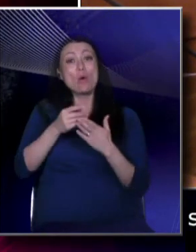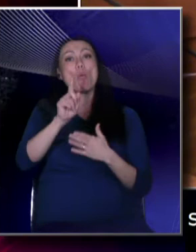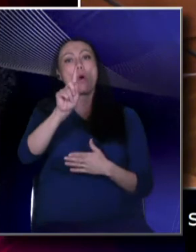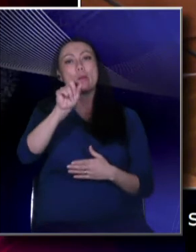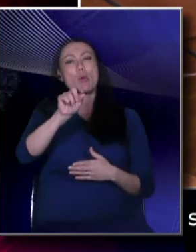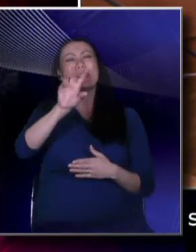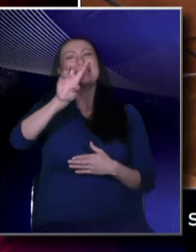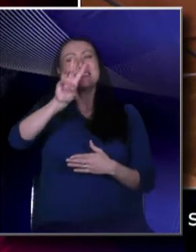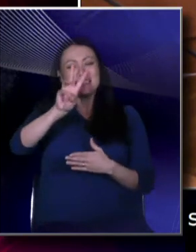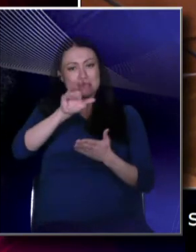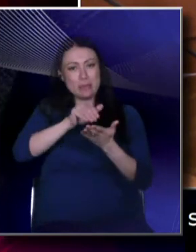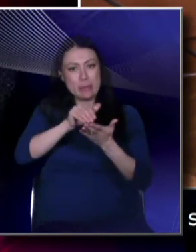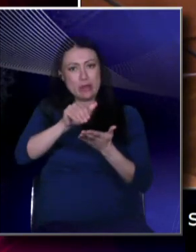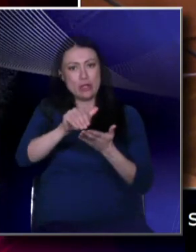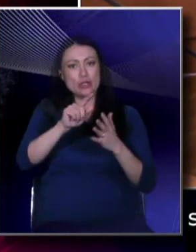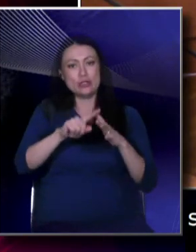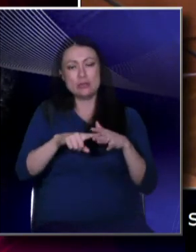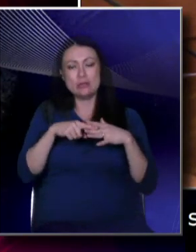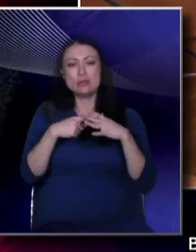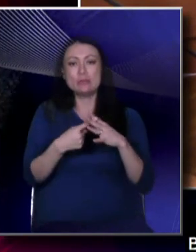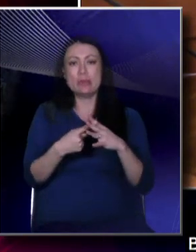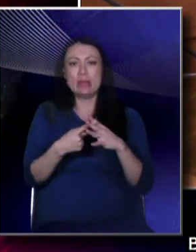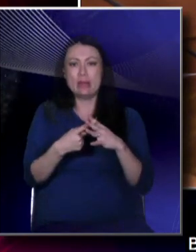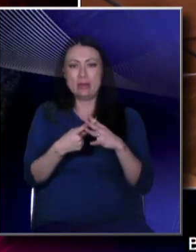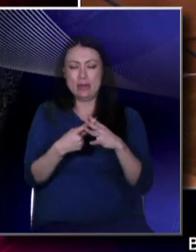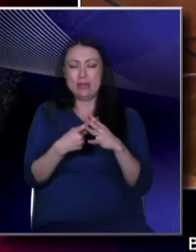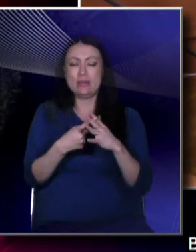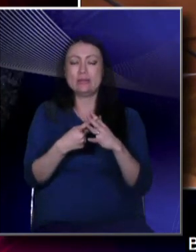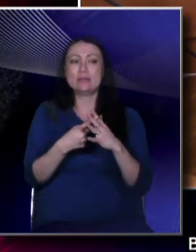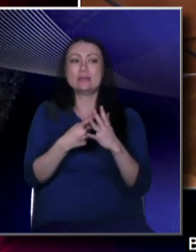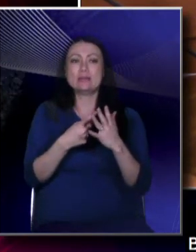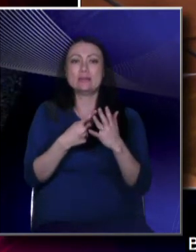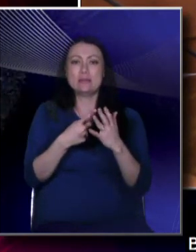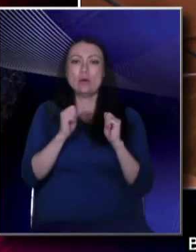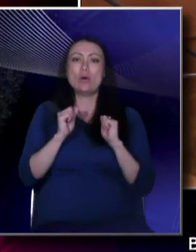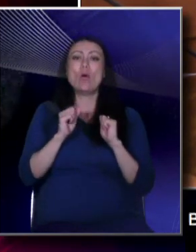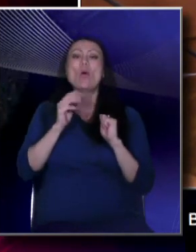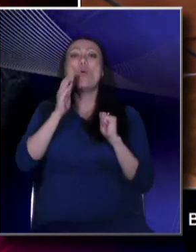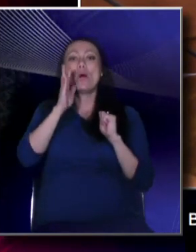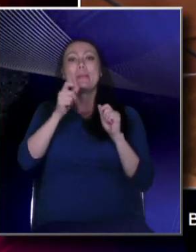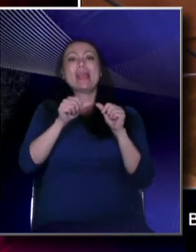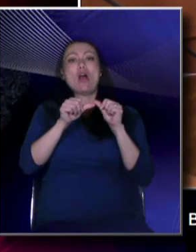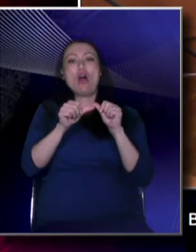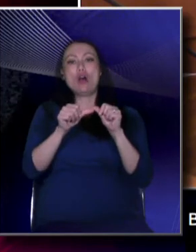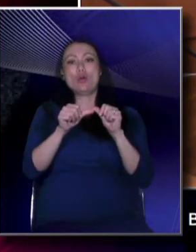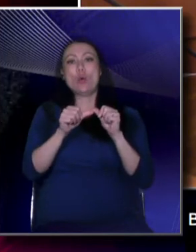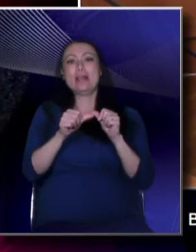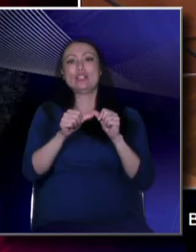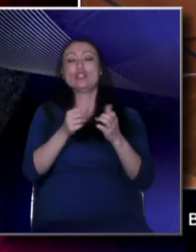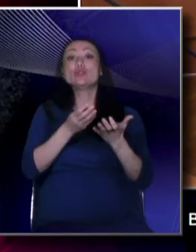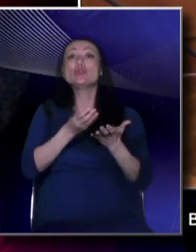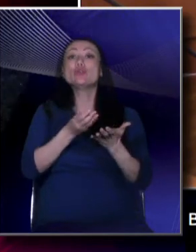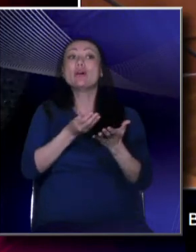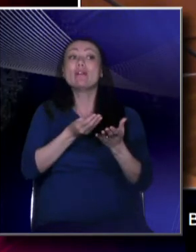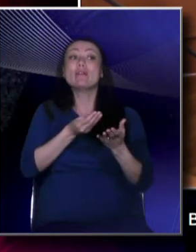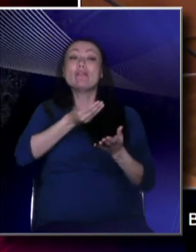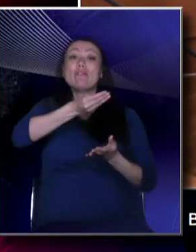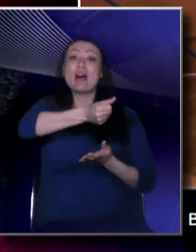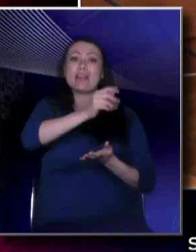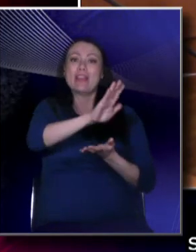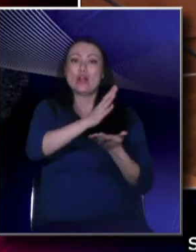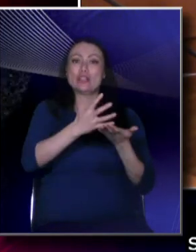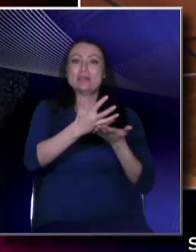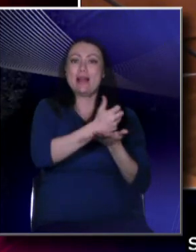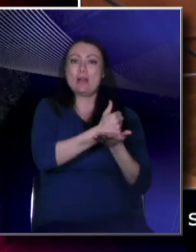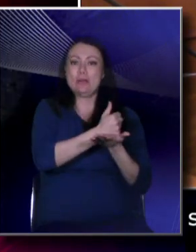million is to begin funding, or will be ongoing, to fund the intervention specialist salaries,